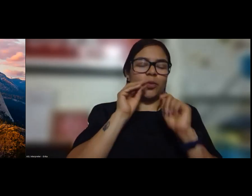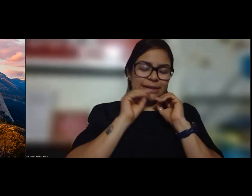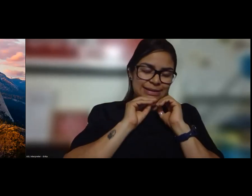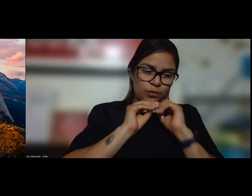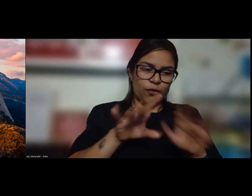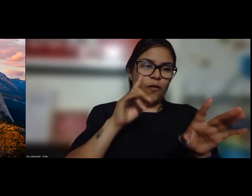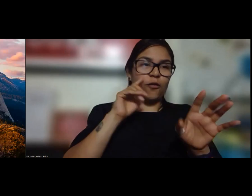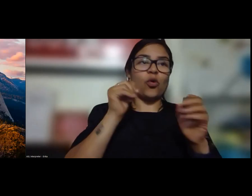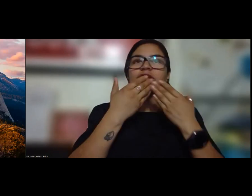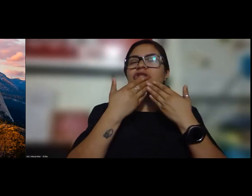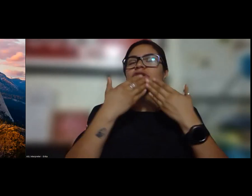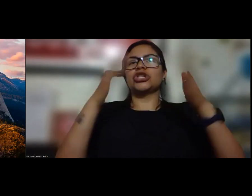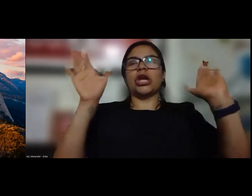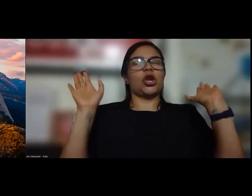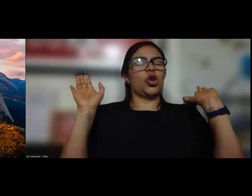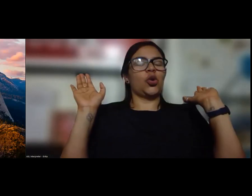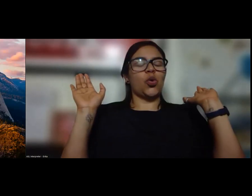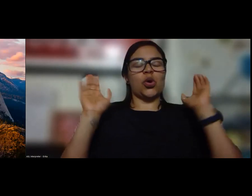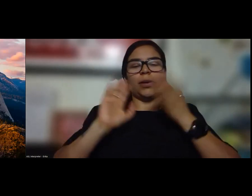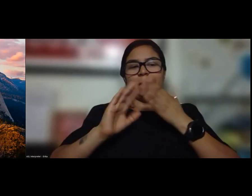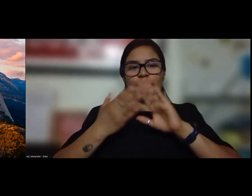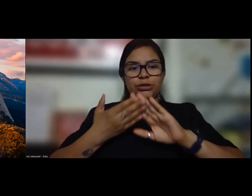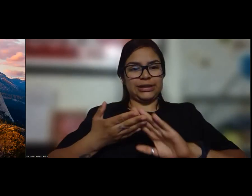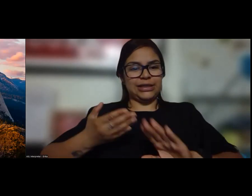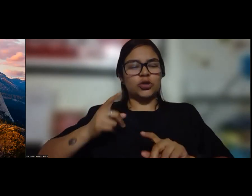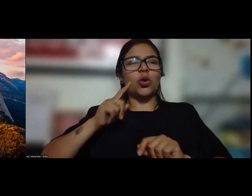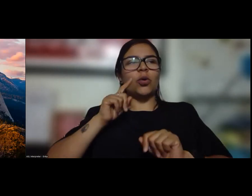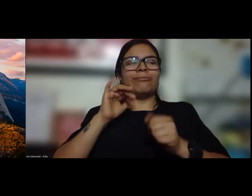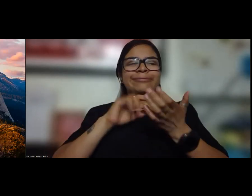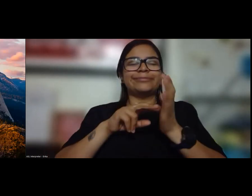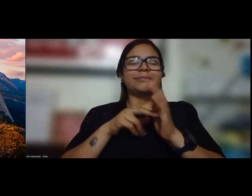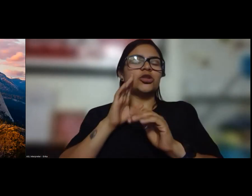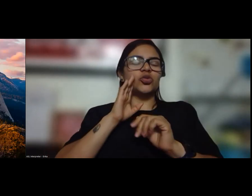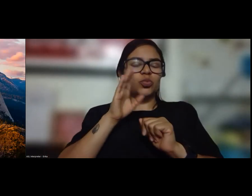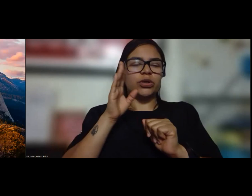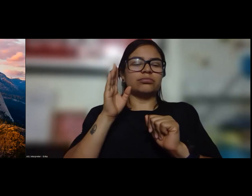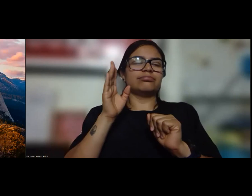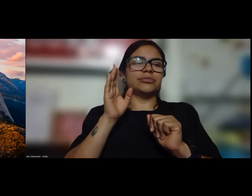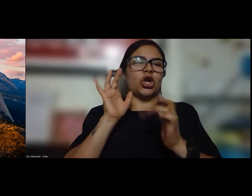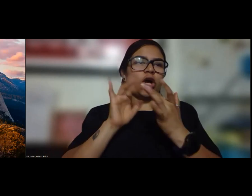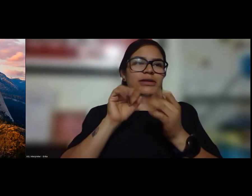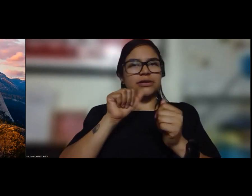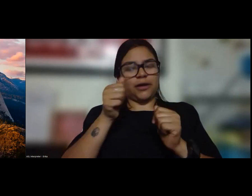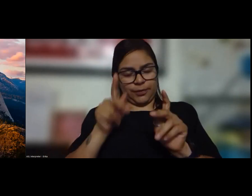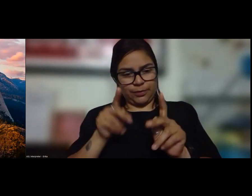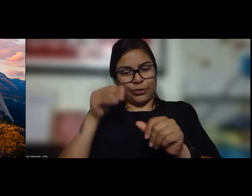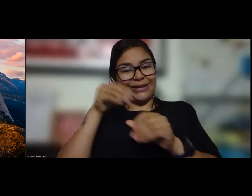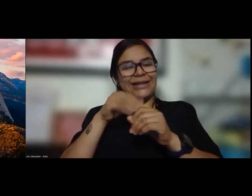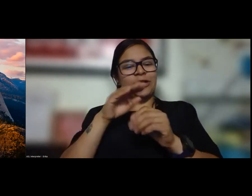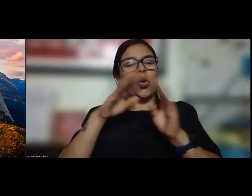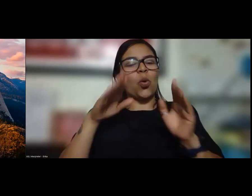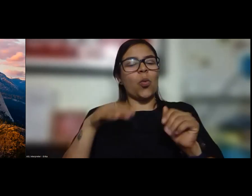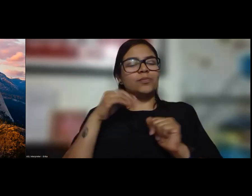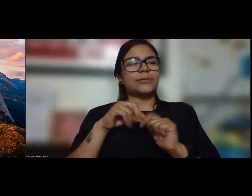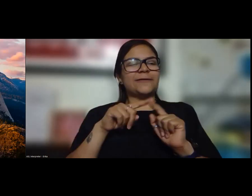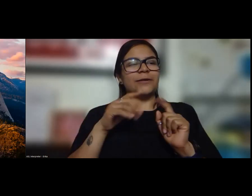of the general population. So that could potentially mean those going into facilities. In addition to that, we have encouraged, when